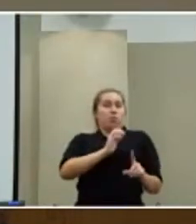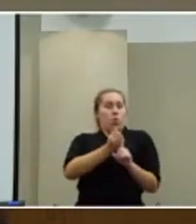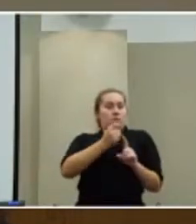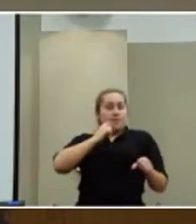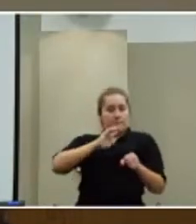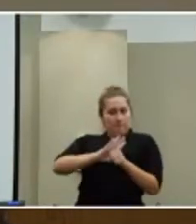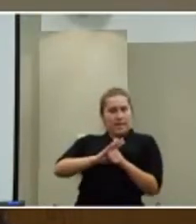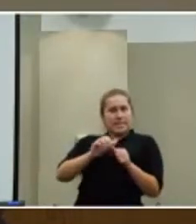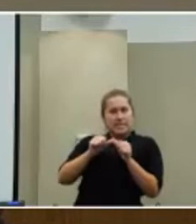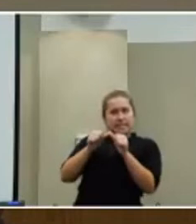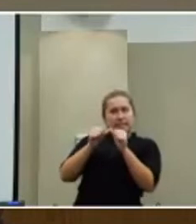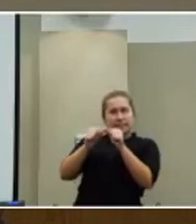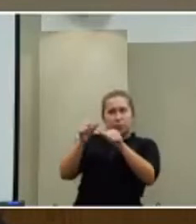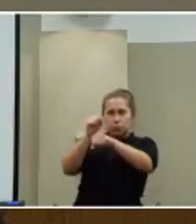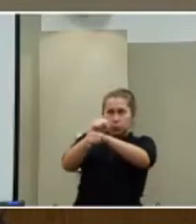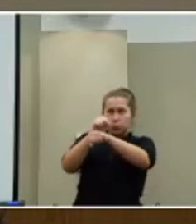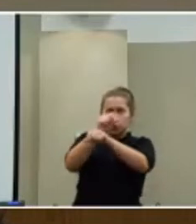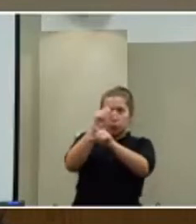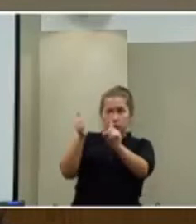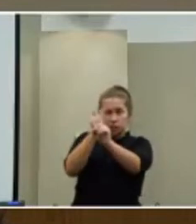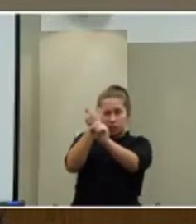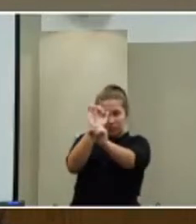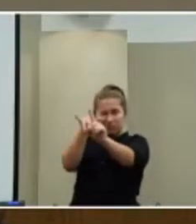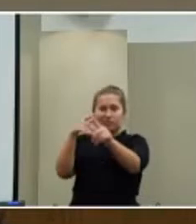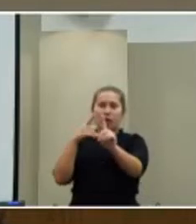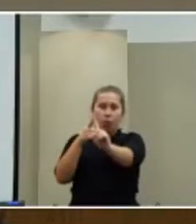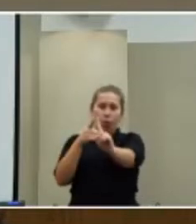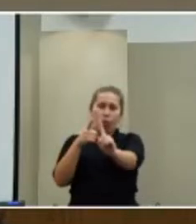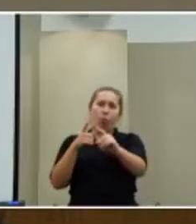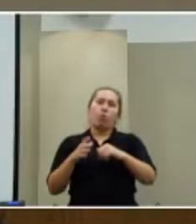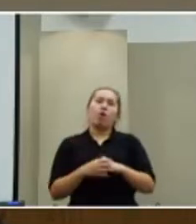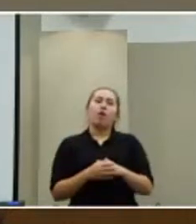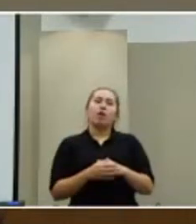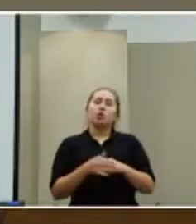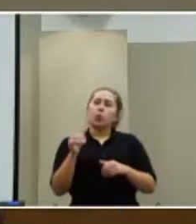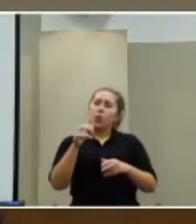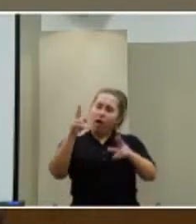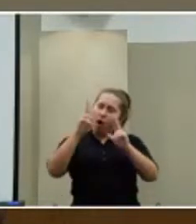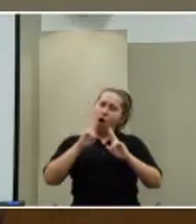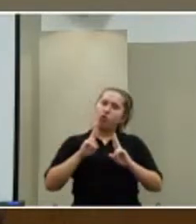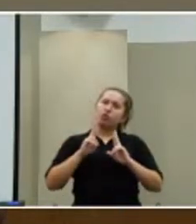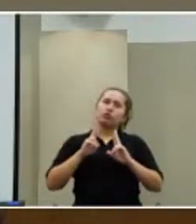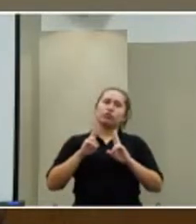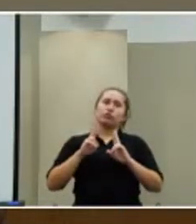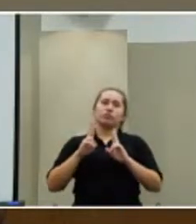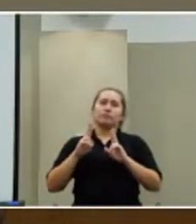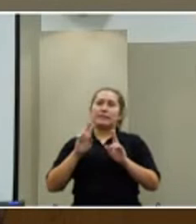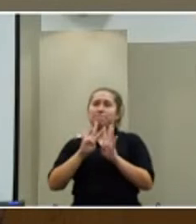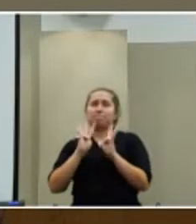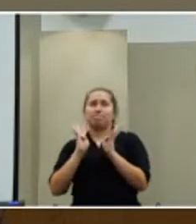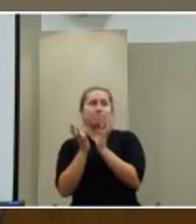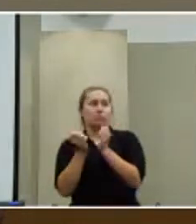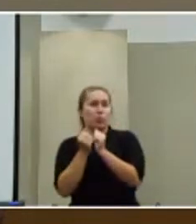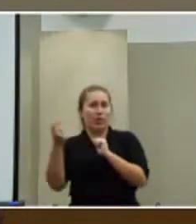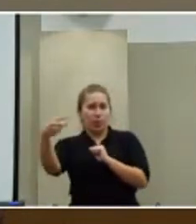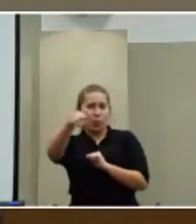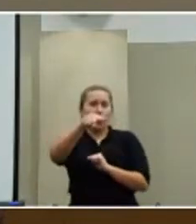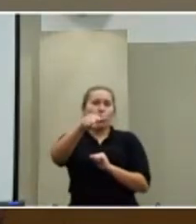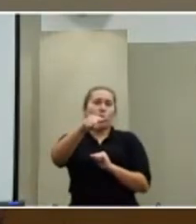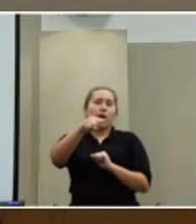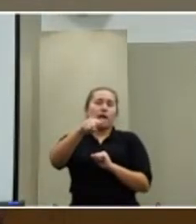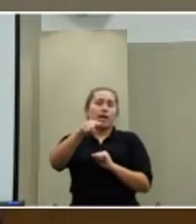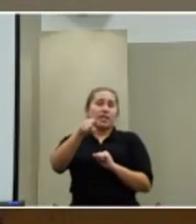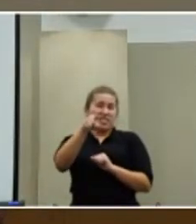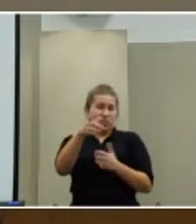to keep working towards it. And we are honored to be alongside each and every one of you as you